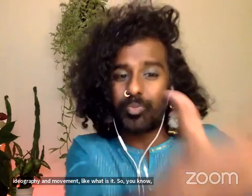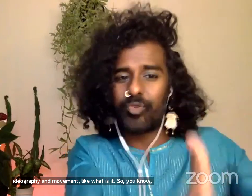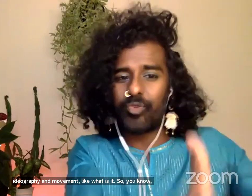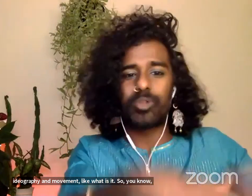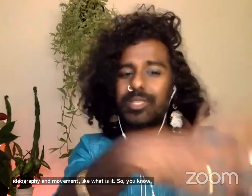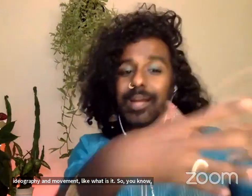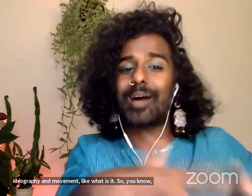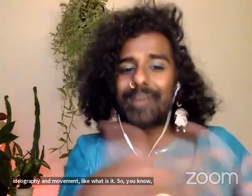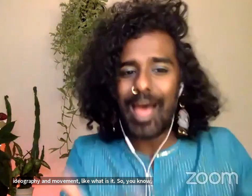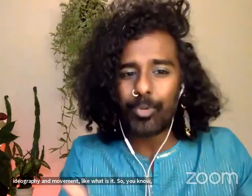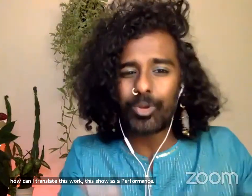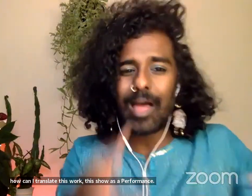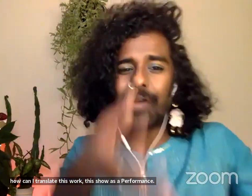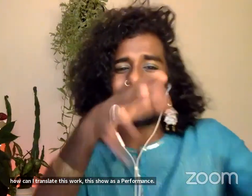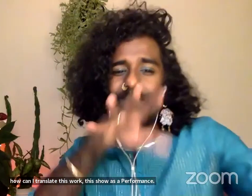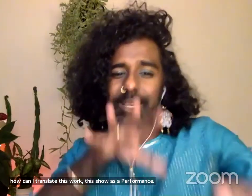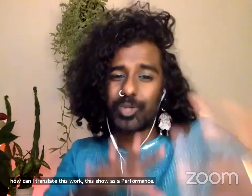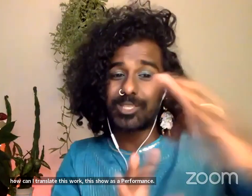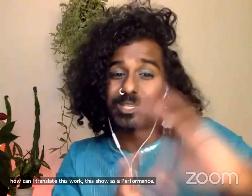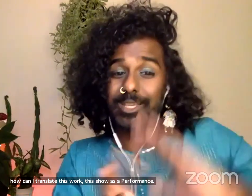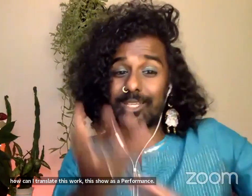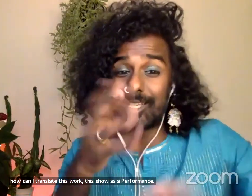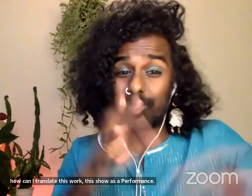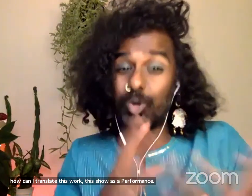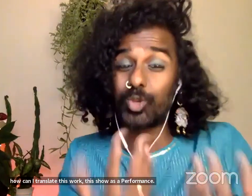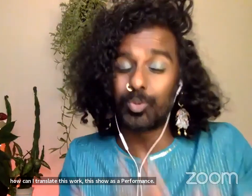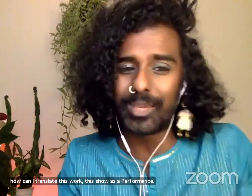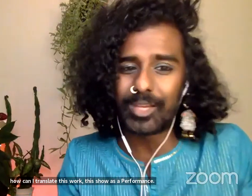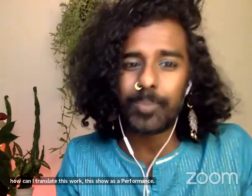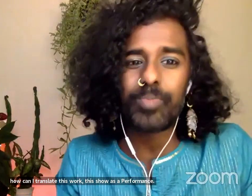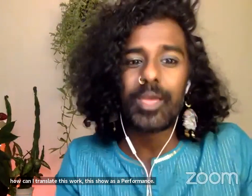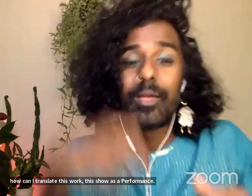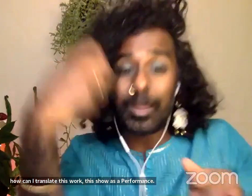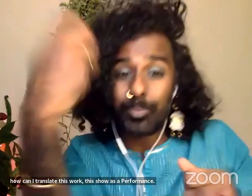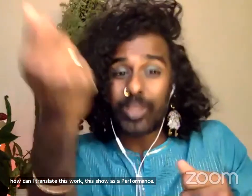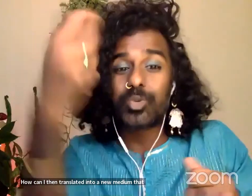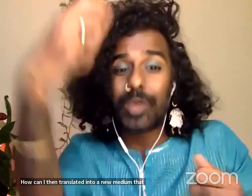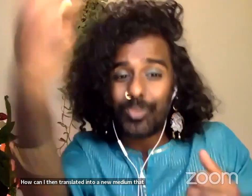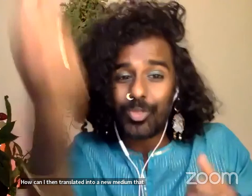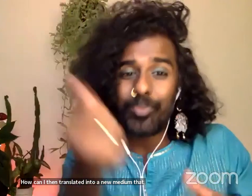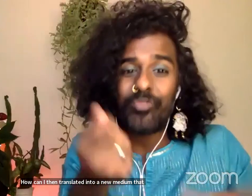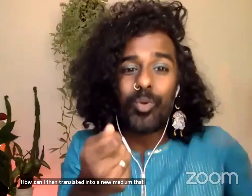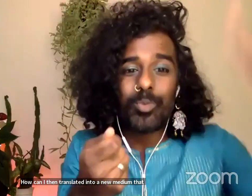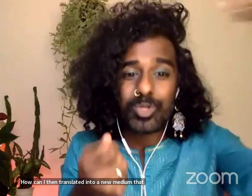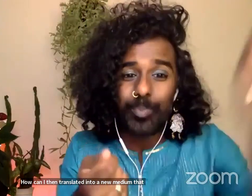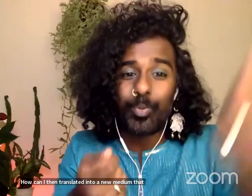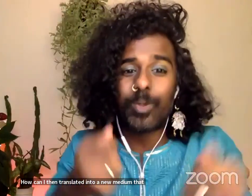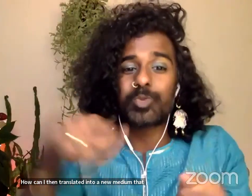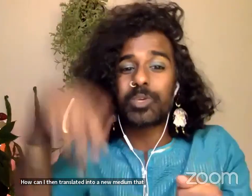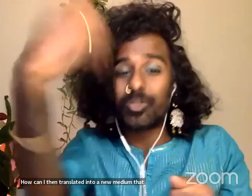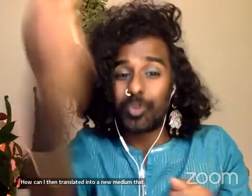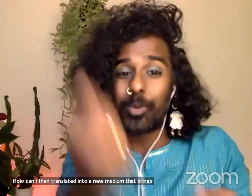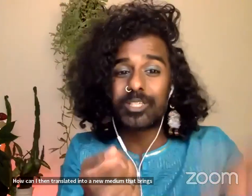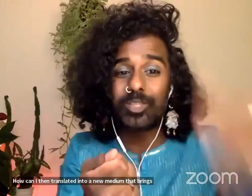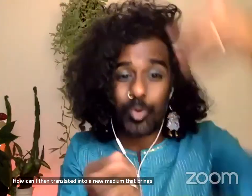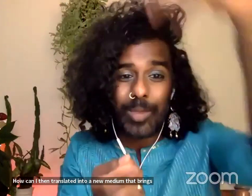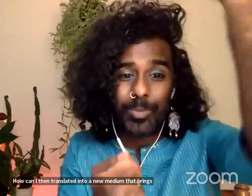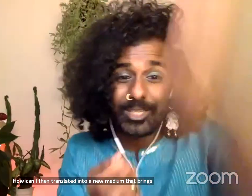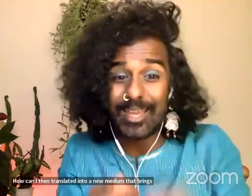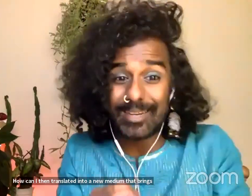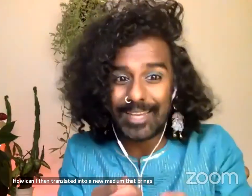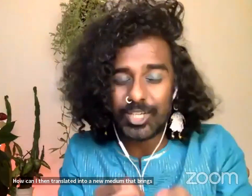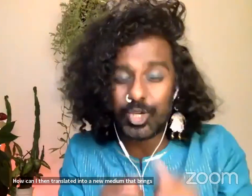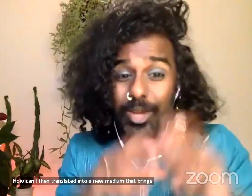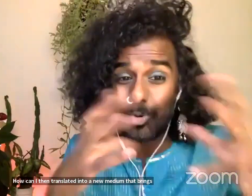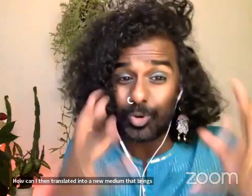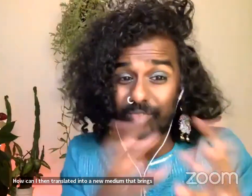as a performance that can't happen? How can I then translate it into a new medium that brings together the performance, the poetry, the body, the queer body